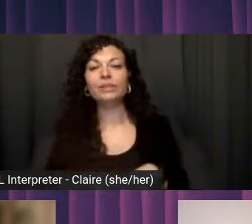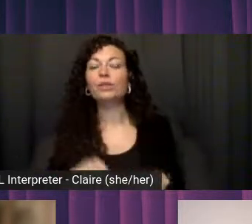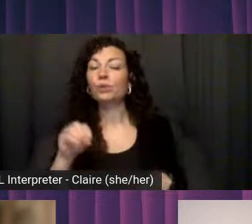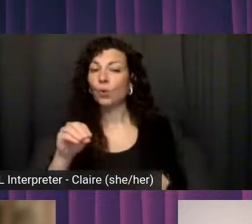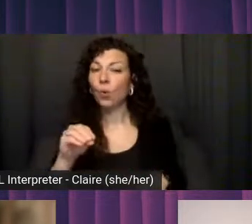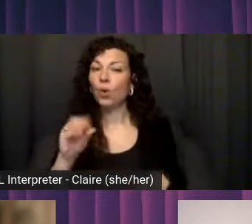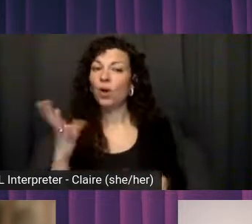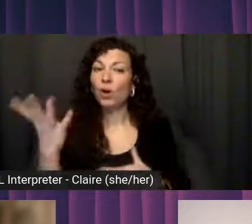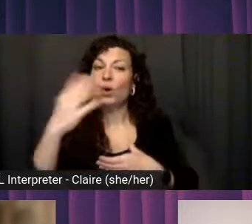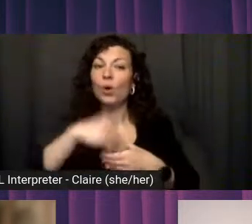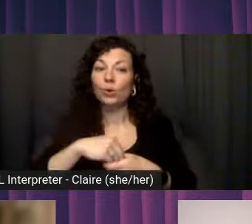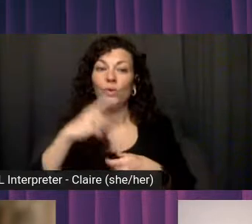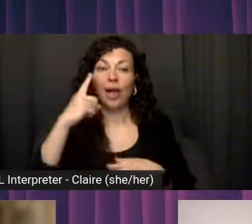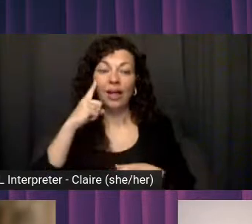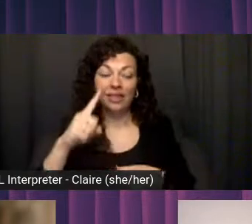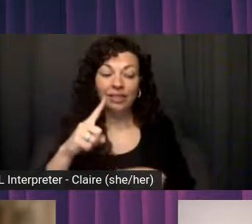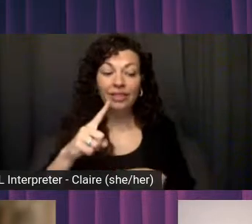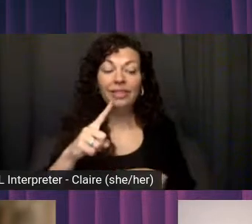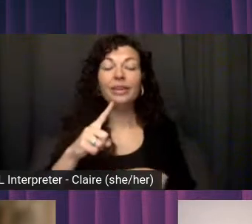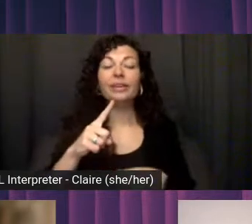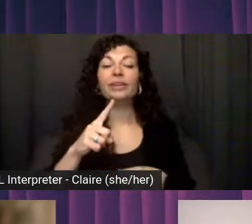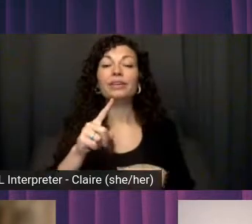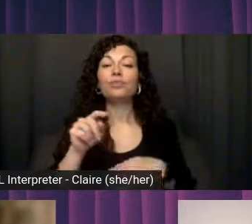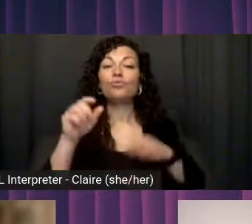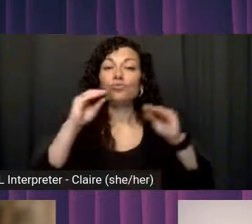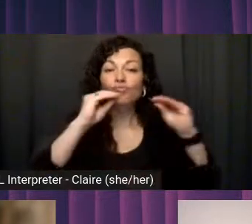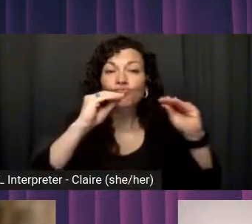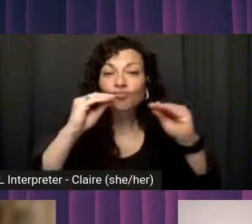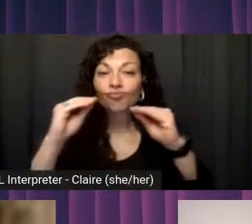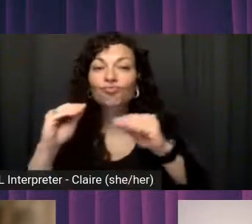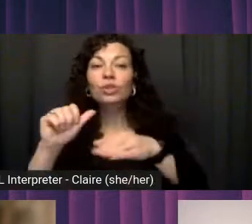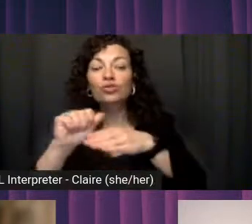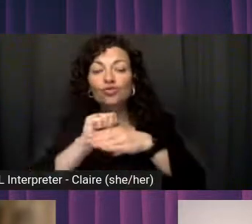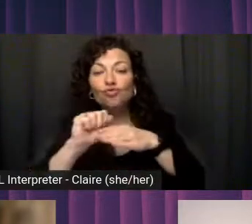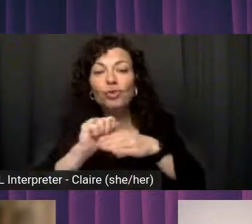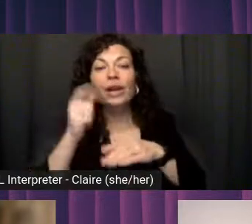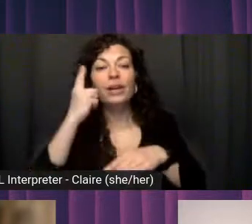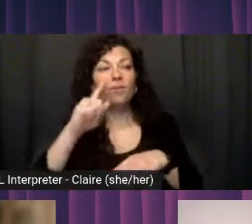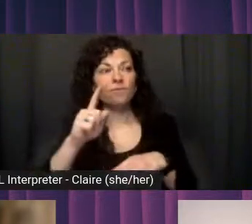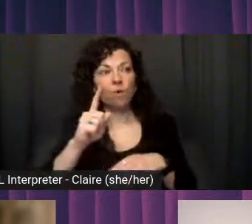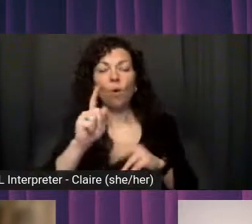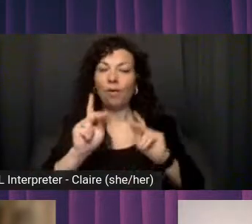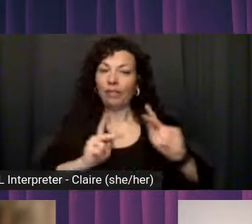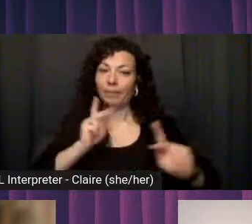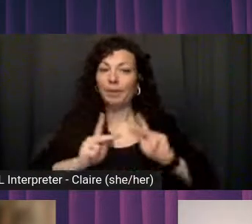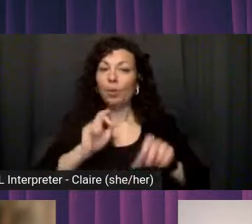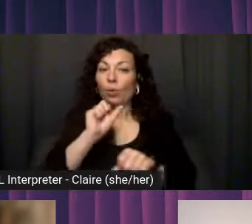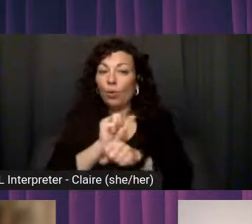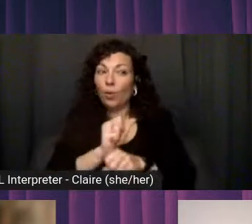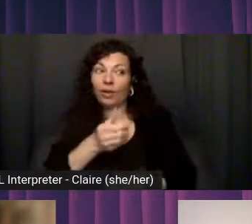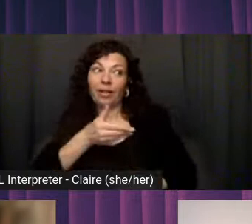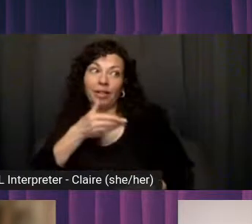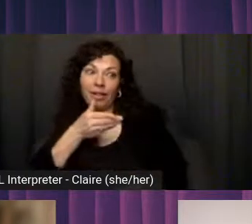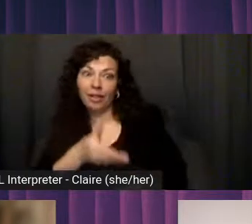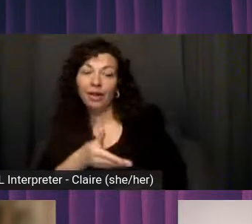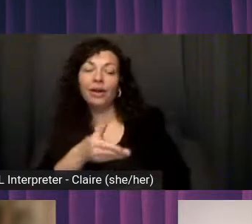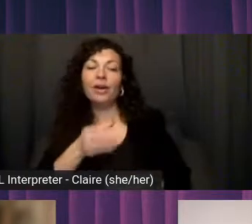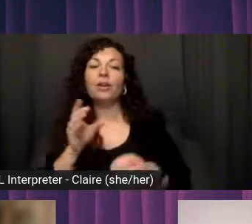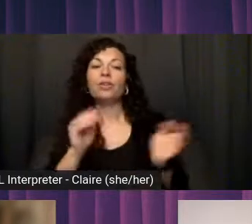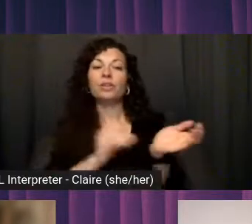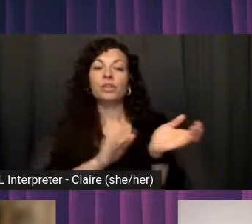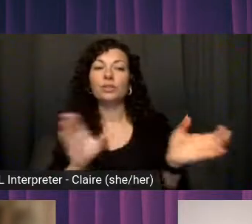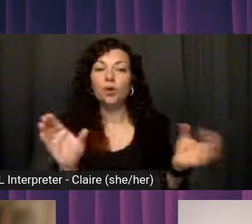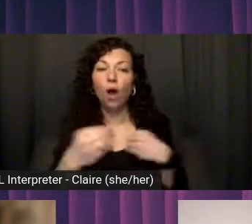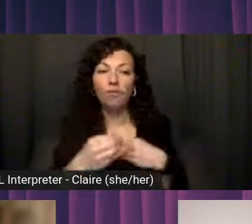and front desk people and your referral partners, and if you're referring to someone to cardiology, to make sure that people understand how important it is